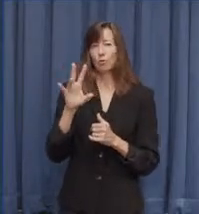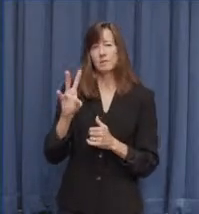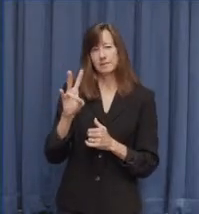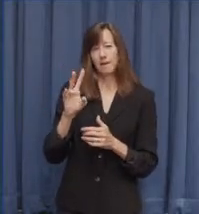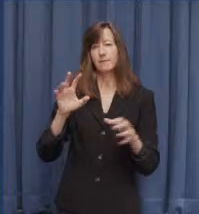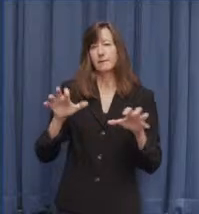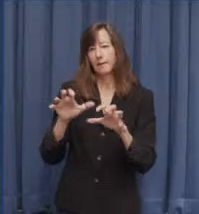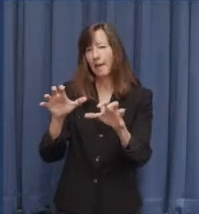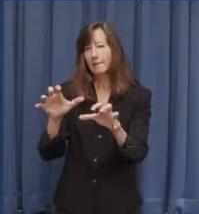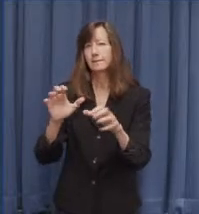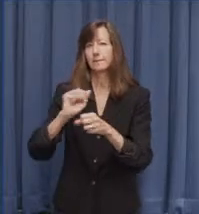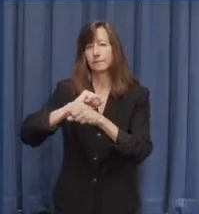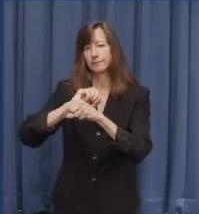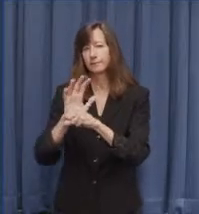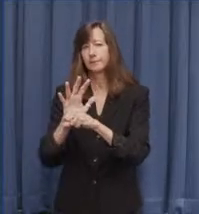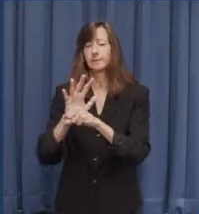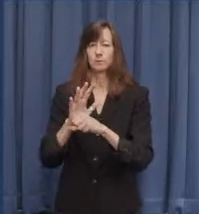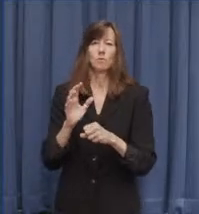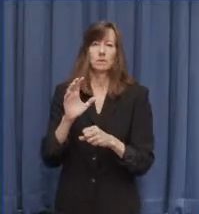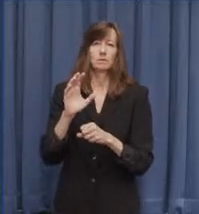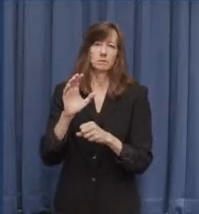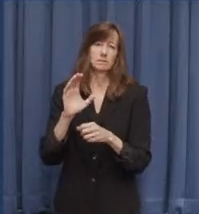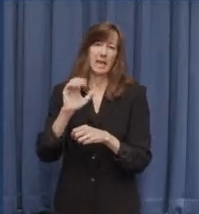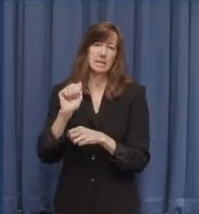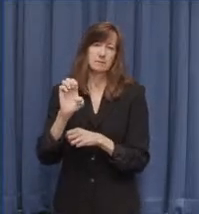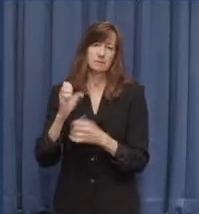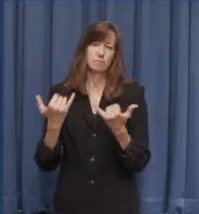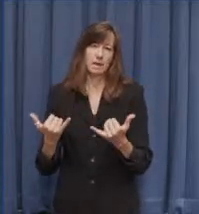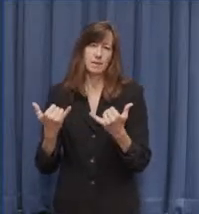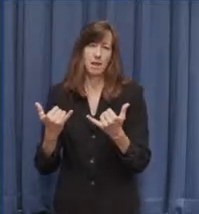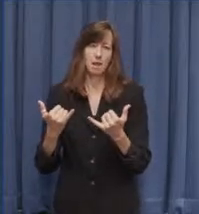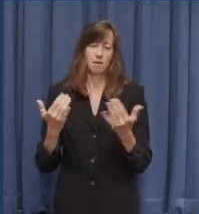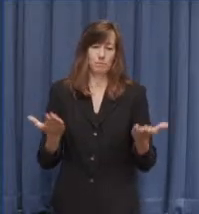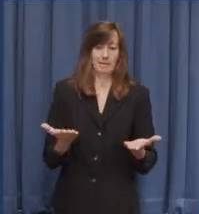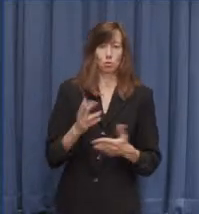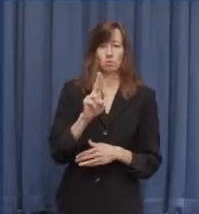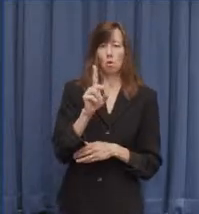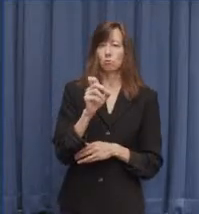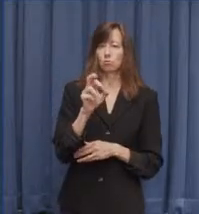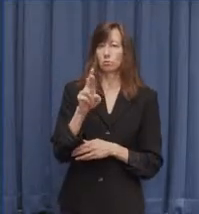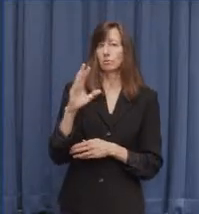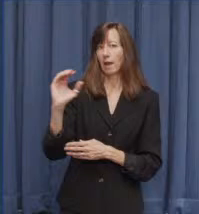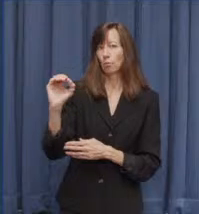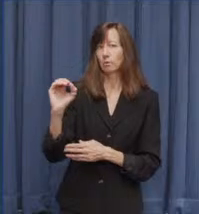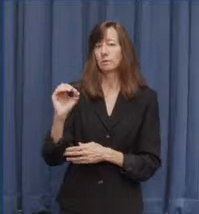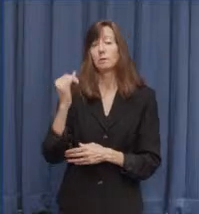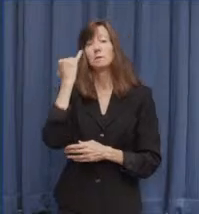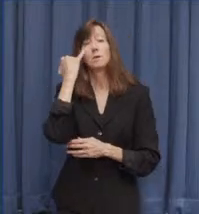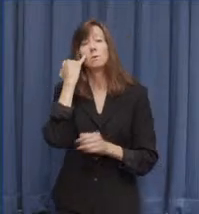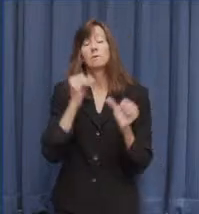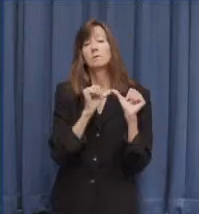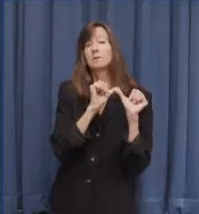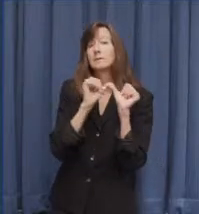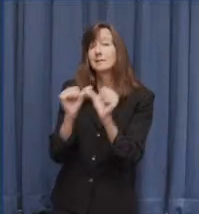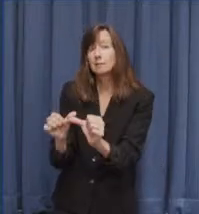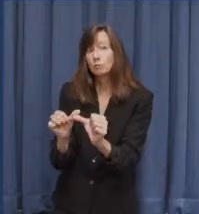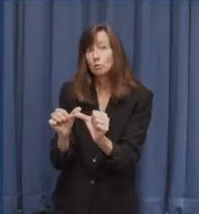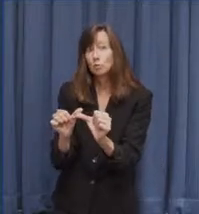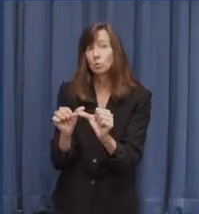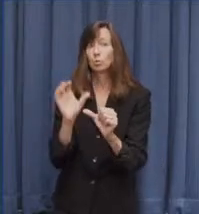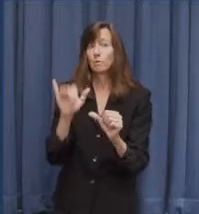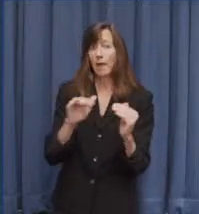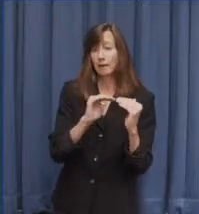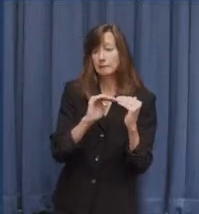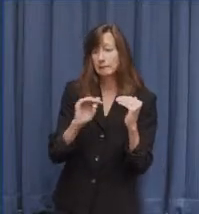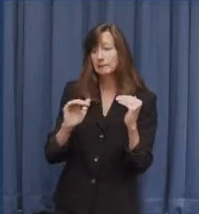of COVID-19 in the county. So as long as we continue to maintain around that level, we're pretty comfortable there,